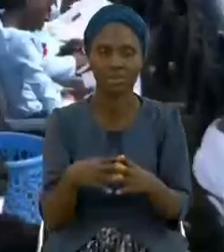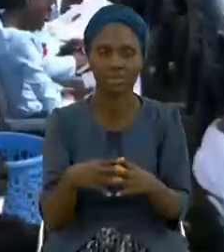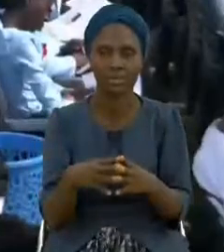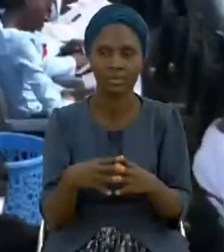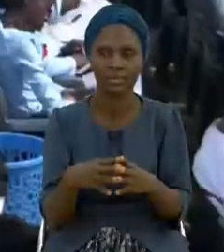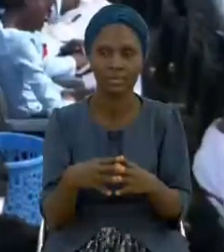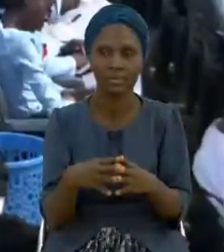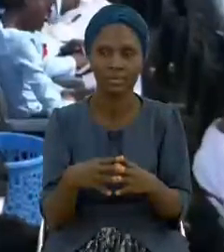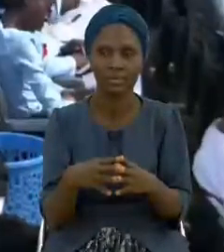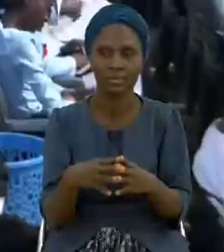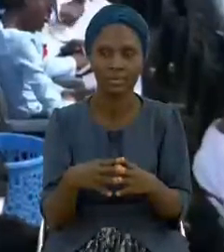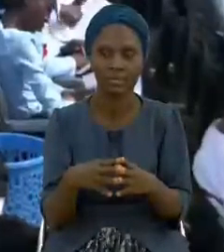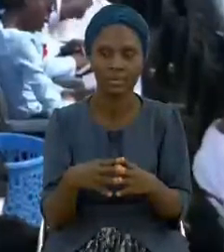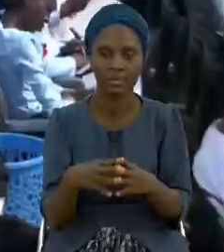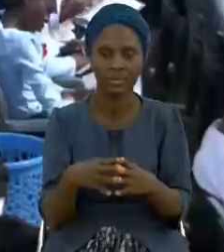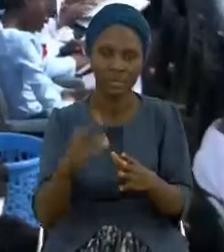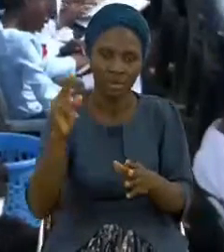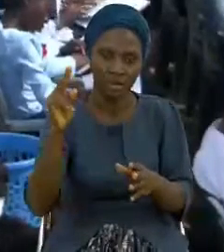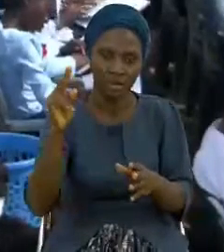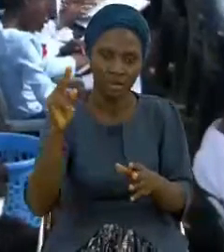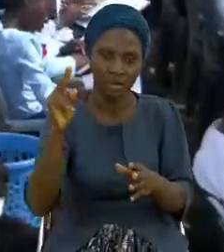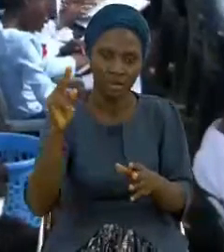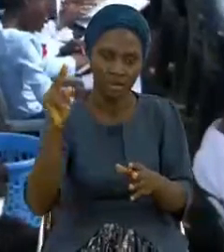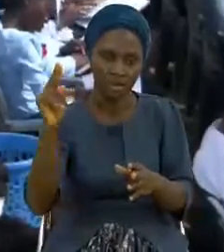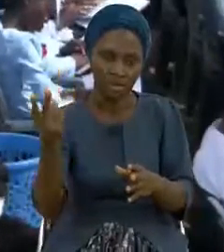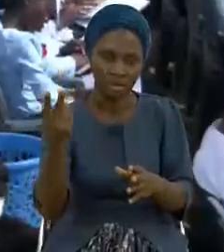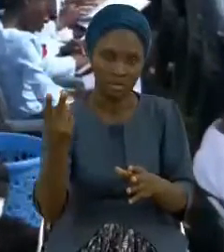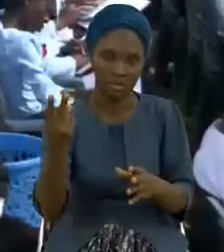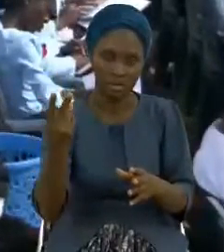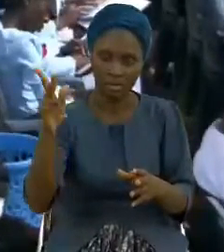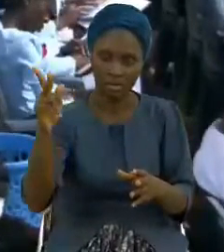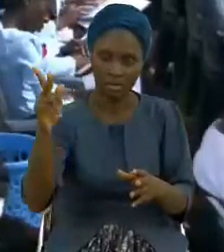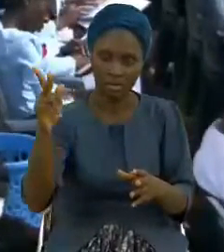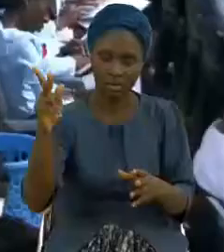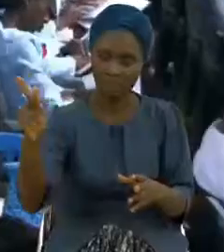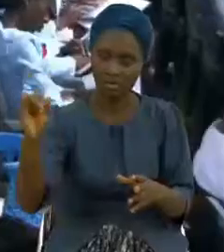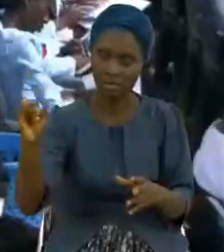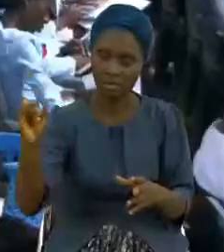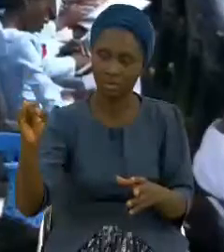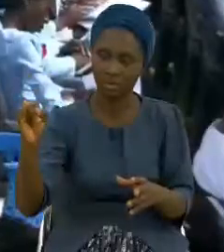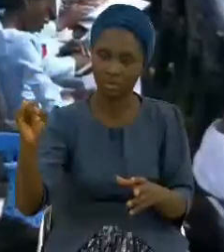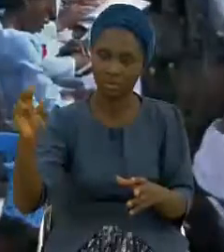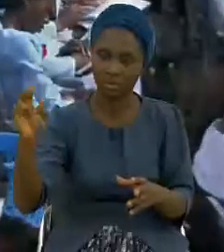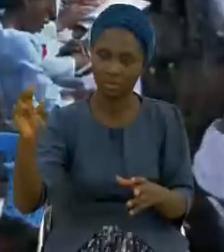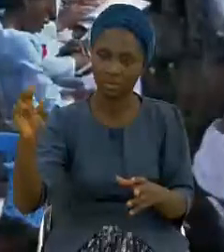Kings chapter 2 verse 8. And Elijah